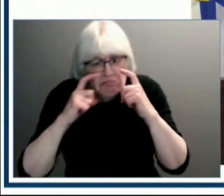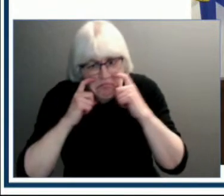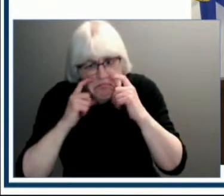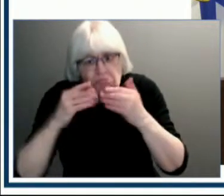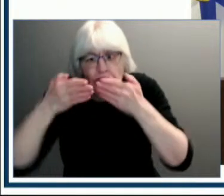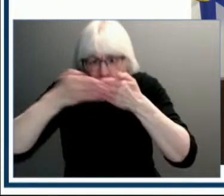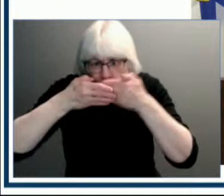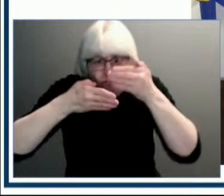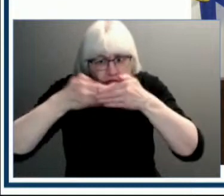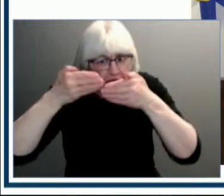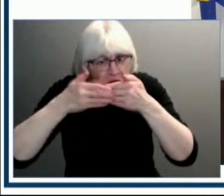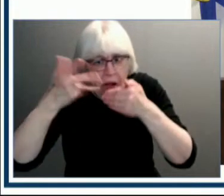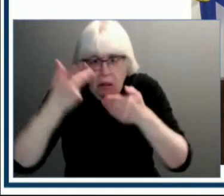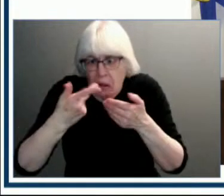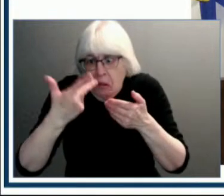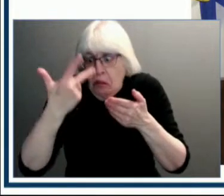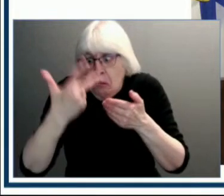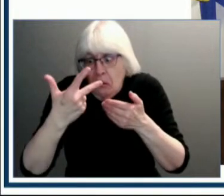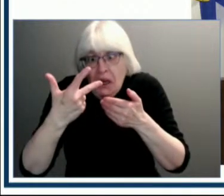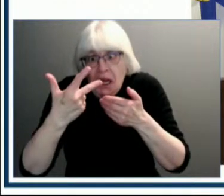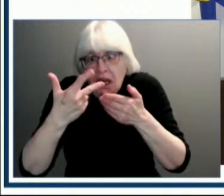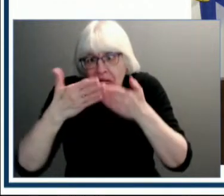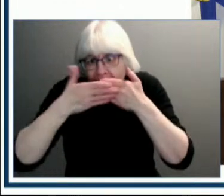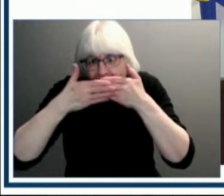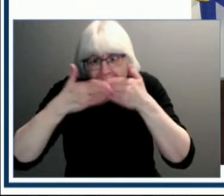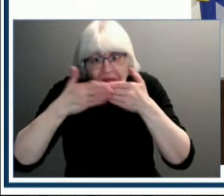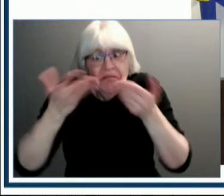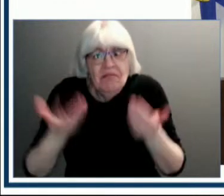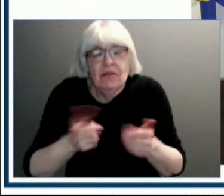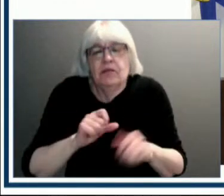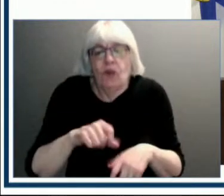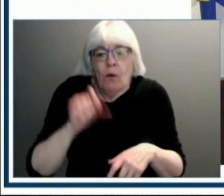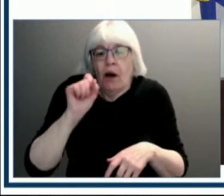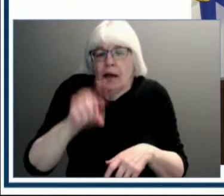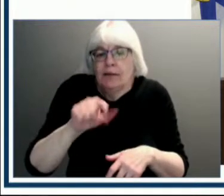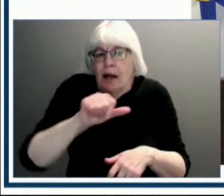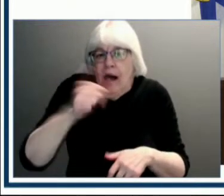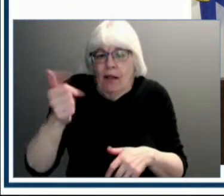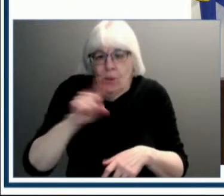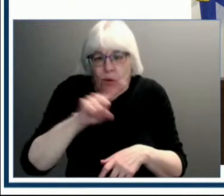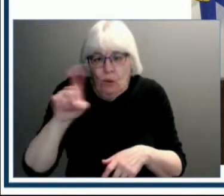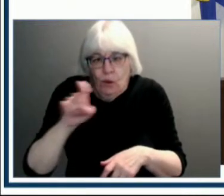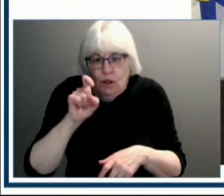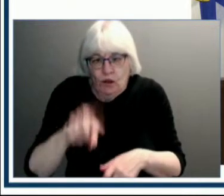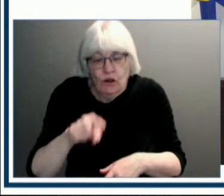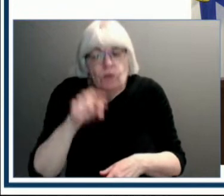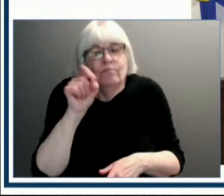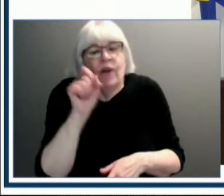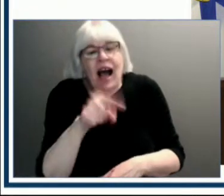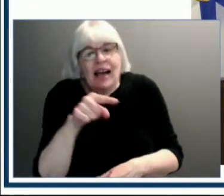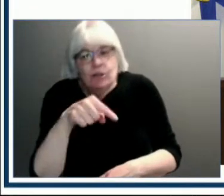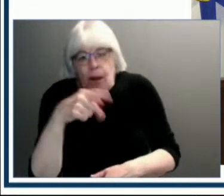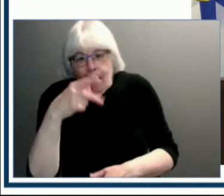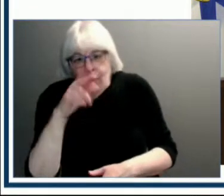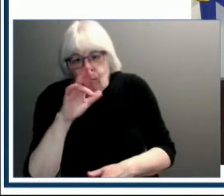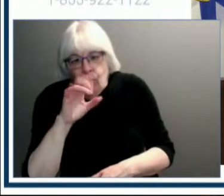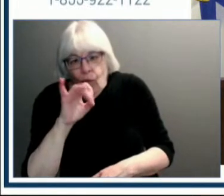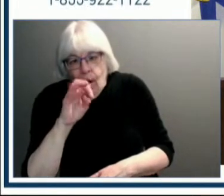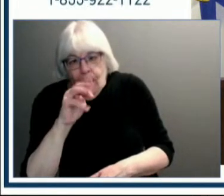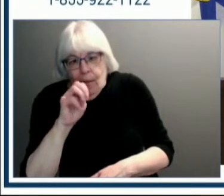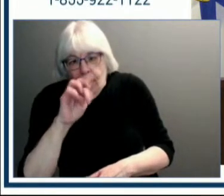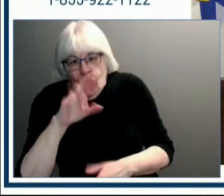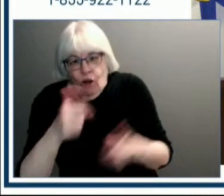follow-up. Thank you. This is a question for the Premier. We're hearing that a lot of schools don't have proper